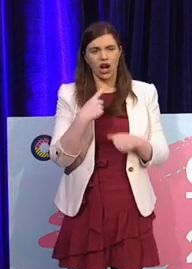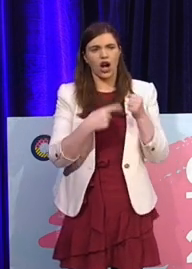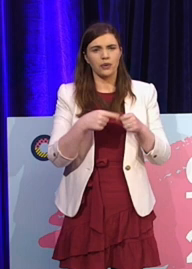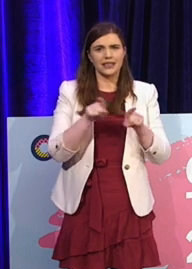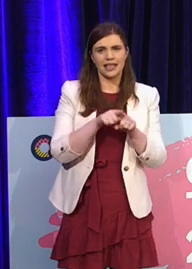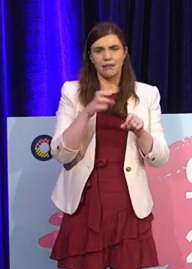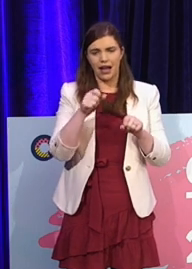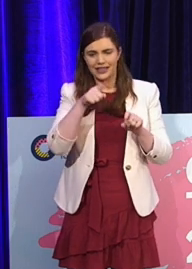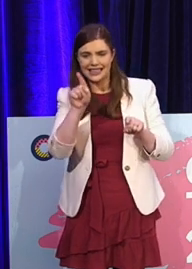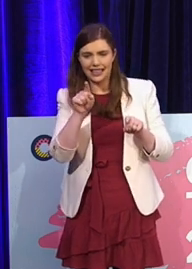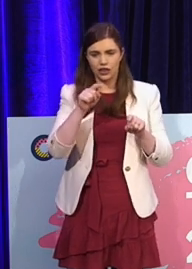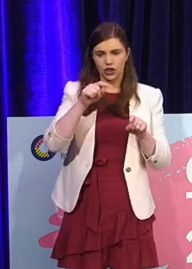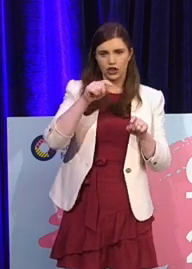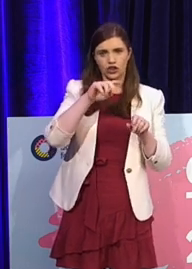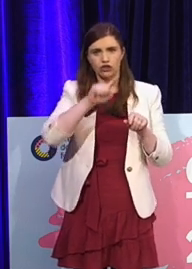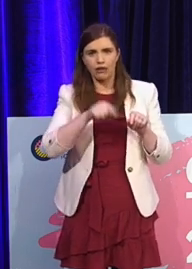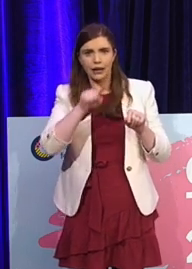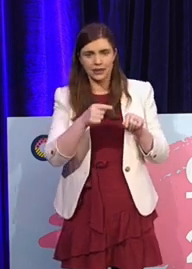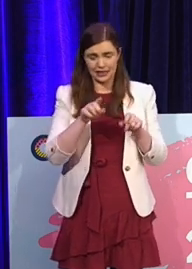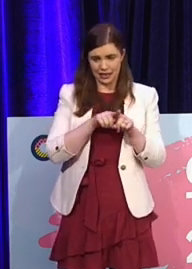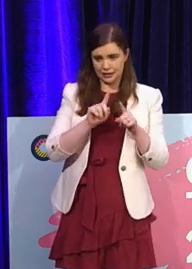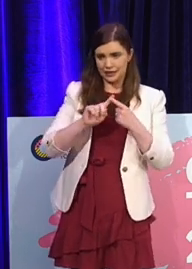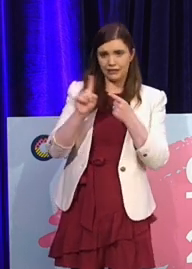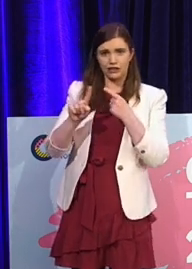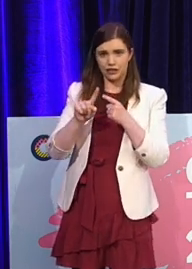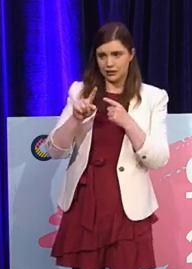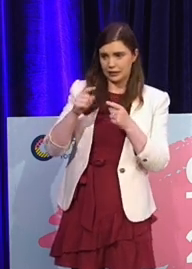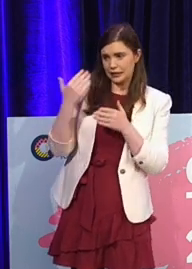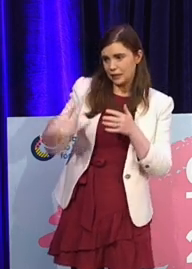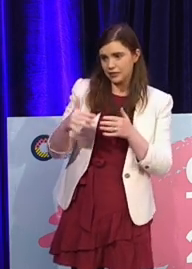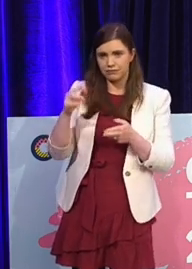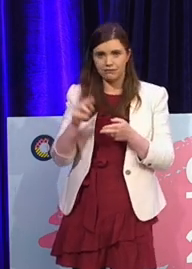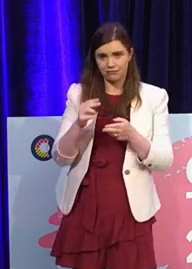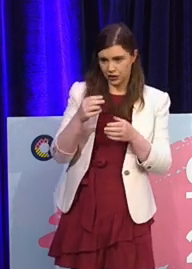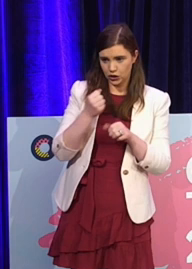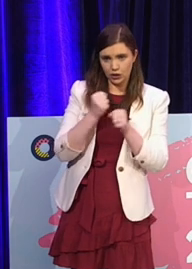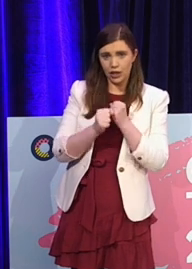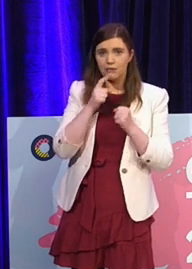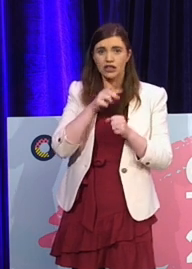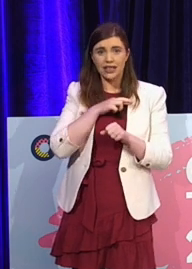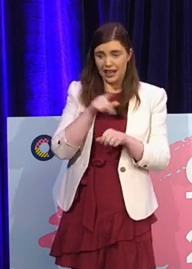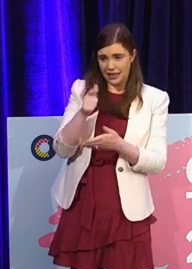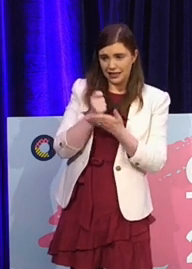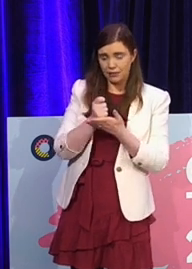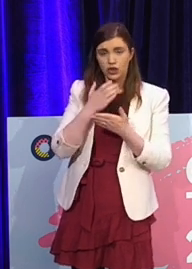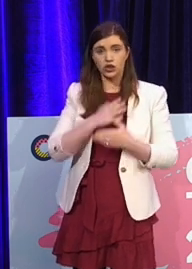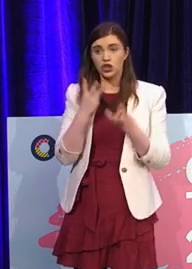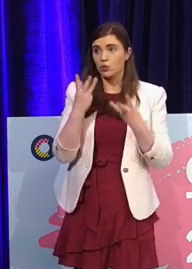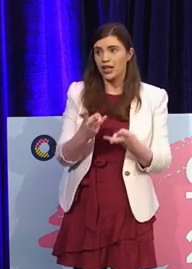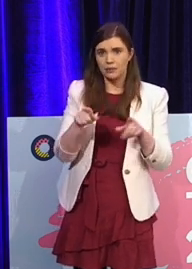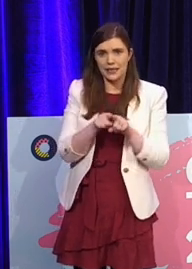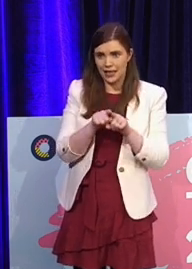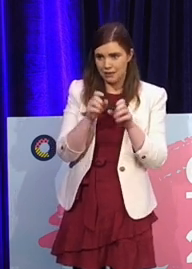and ticks in a rainbow of different colours and price tags. At that age, you just want to be like everyone else, even if it's just wearing the same runners.